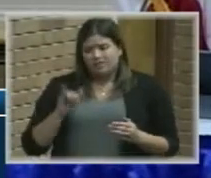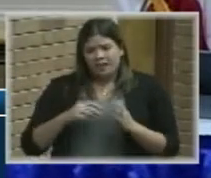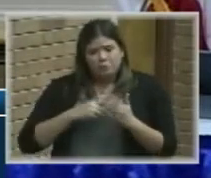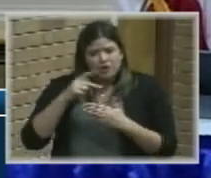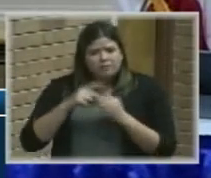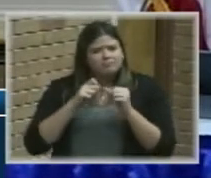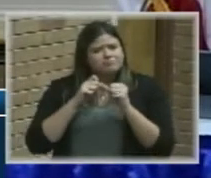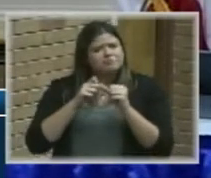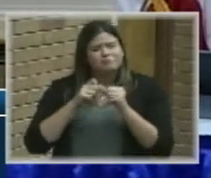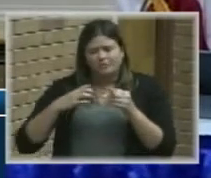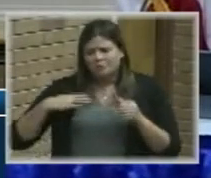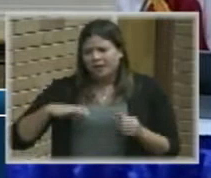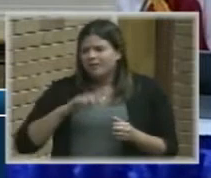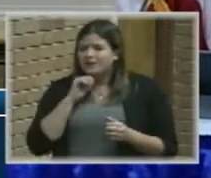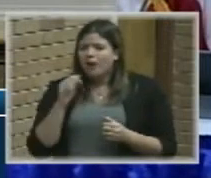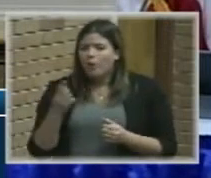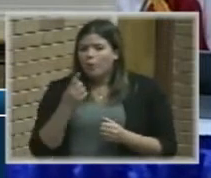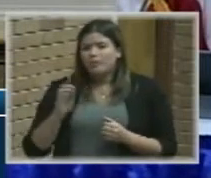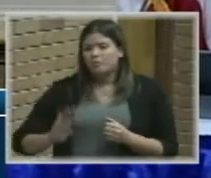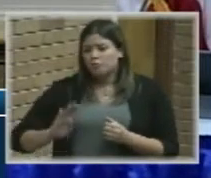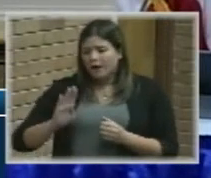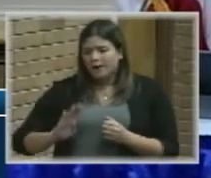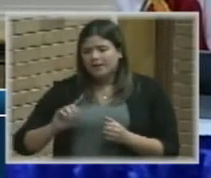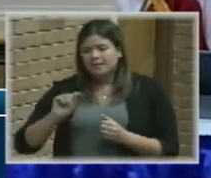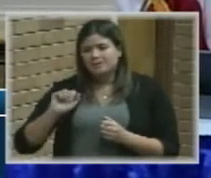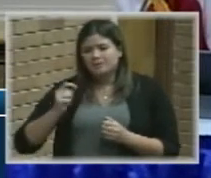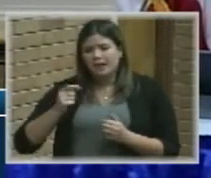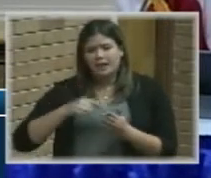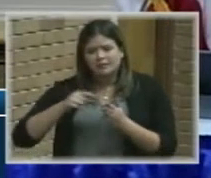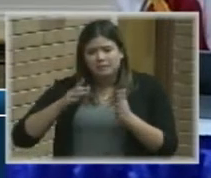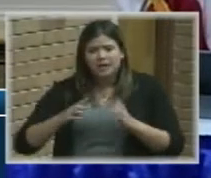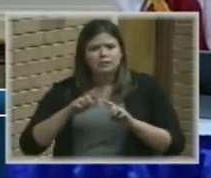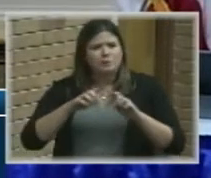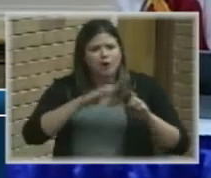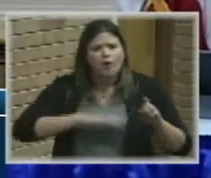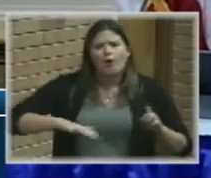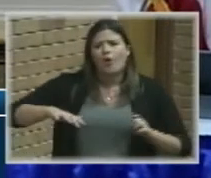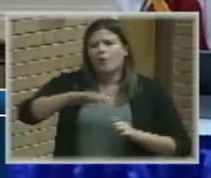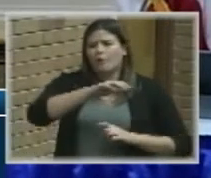Brighton taxpayers, but taxpayers throughout Monroe County.